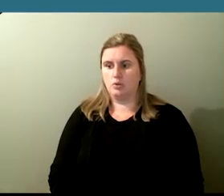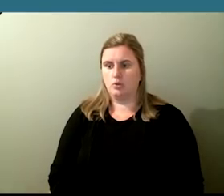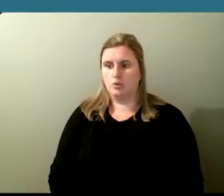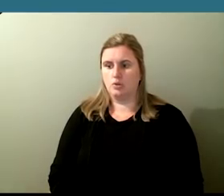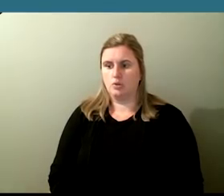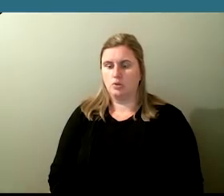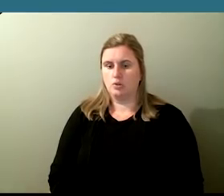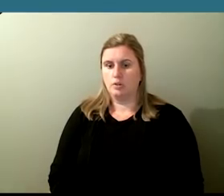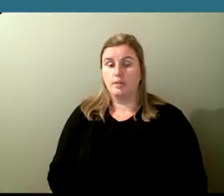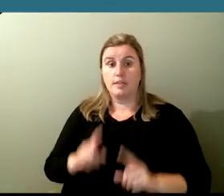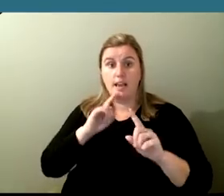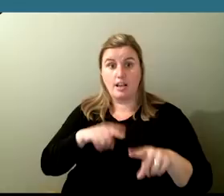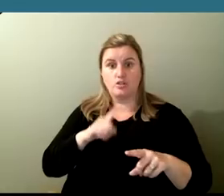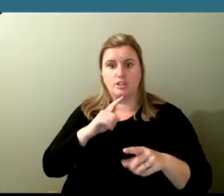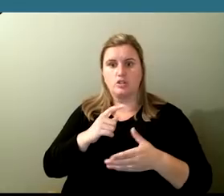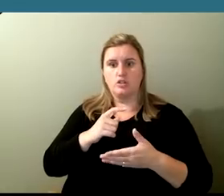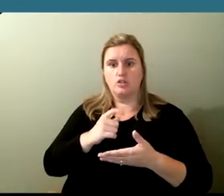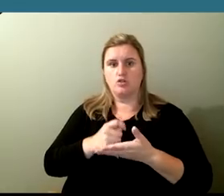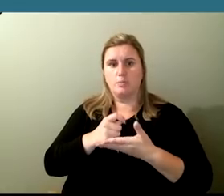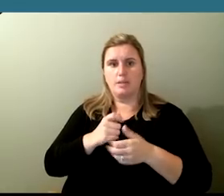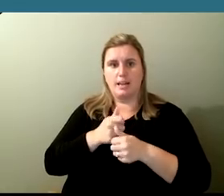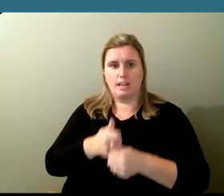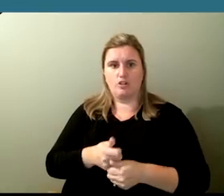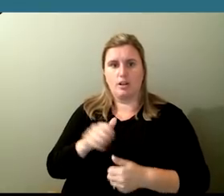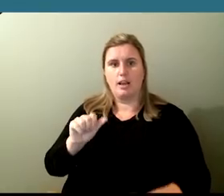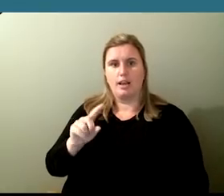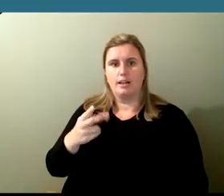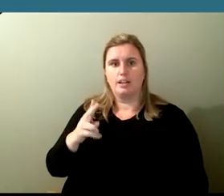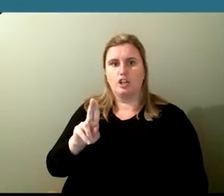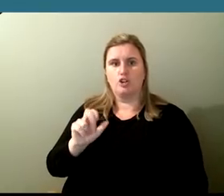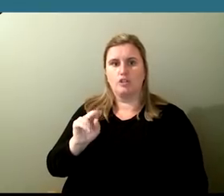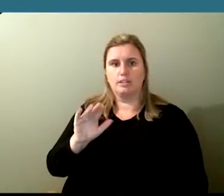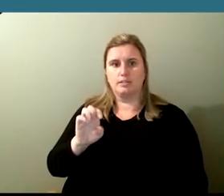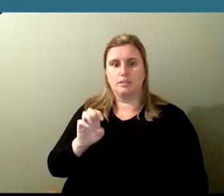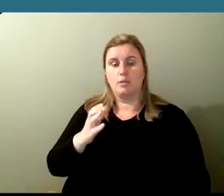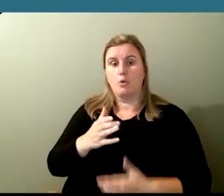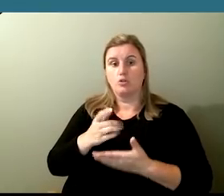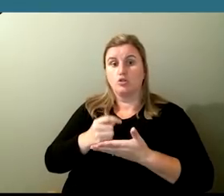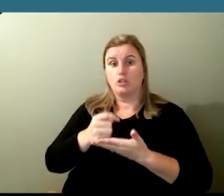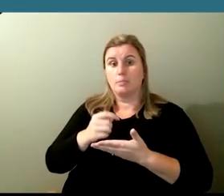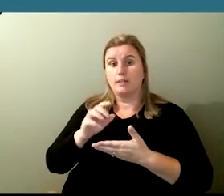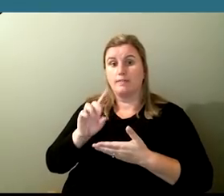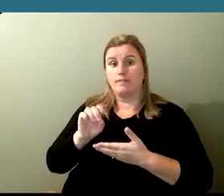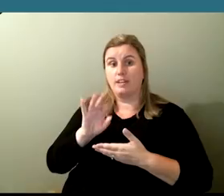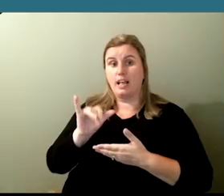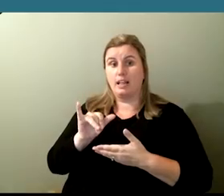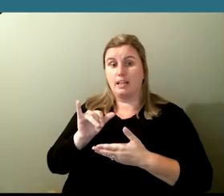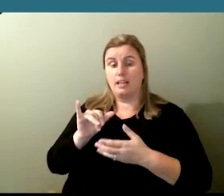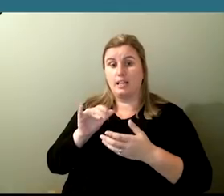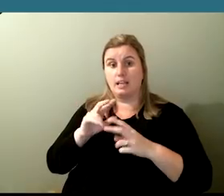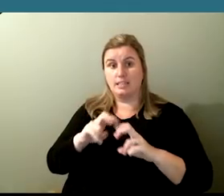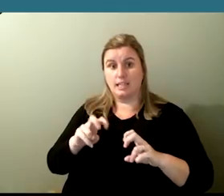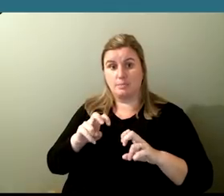And the answer is treatment adherence. Most of treatment fidelity assessment focuses